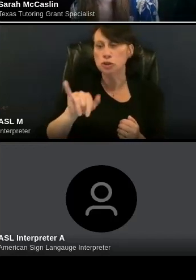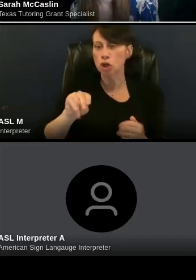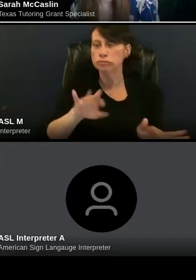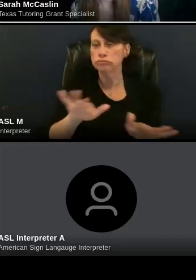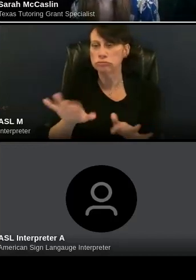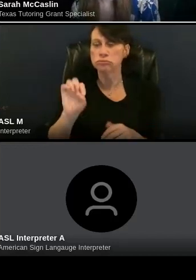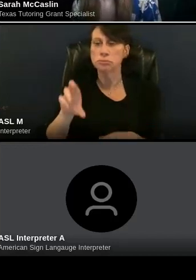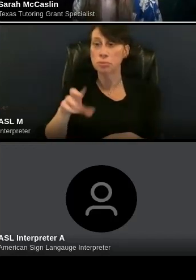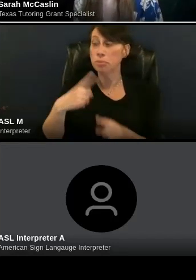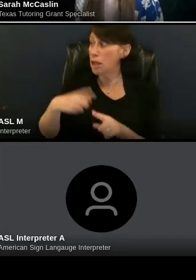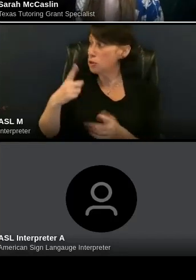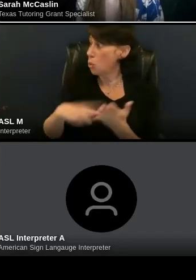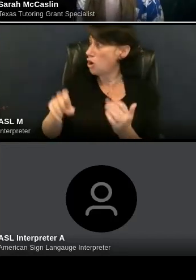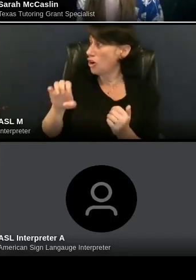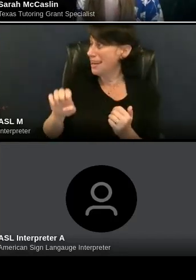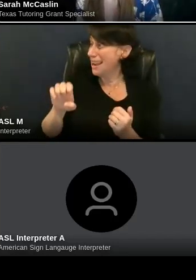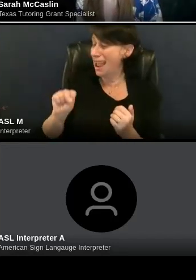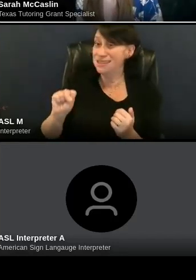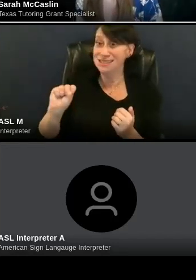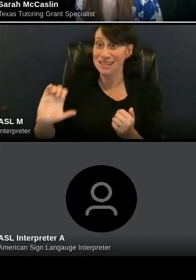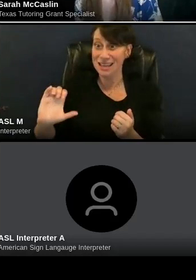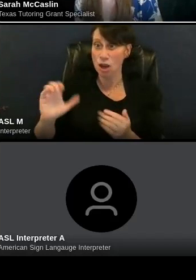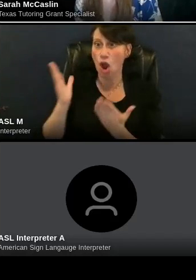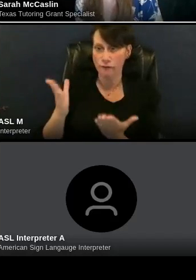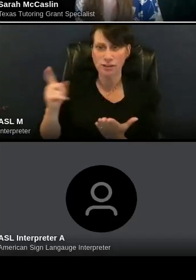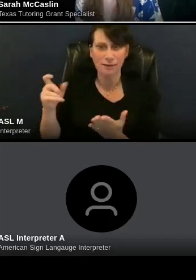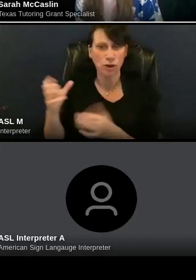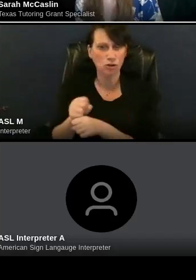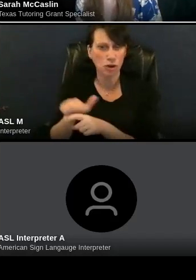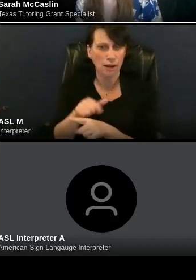your ESC offers. So if you're having trouble